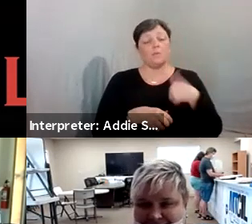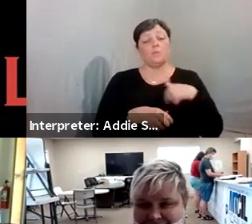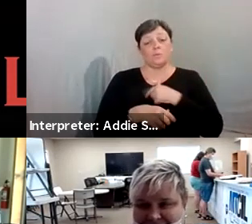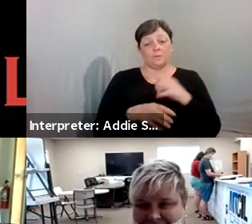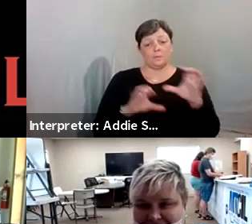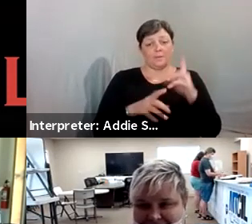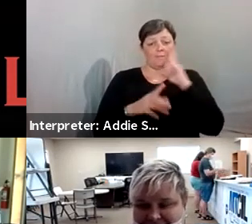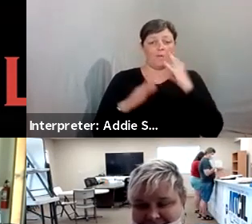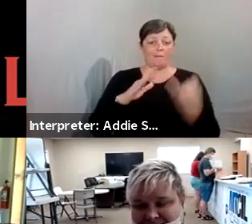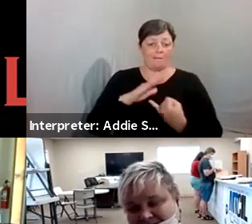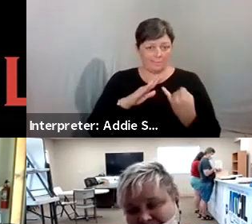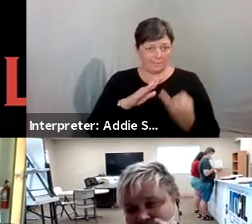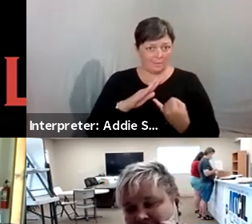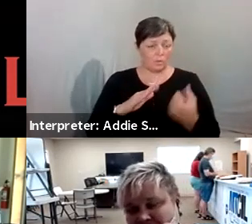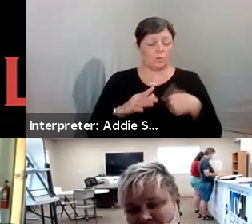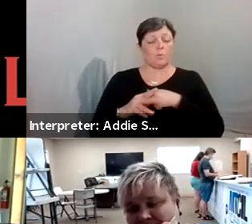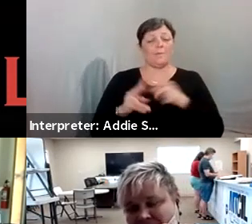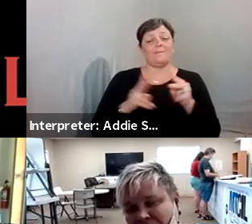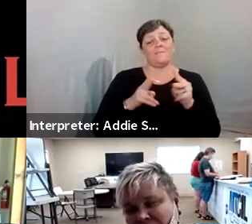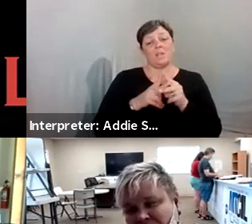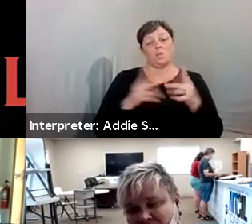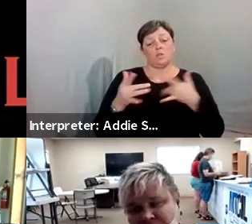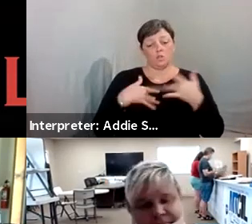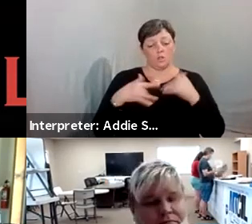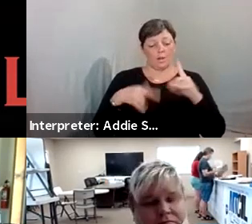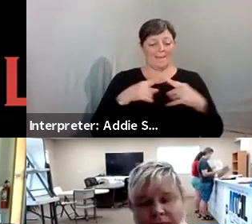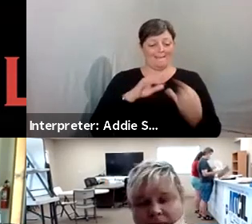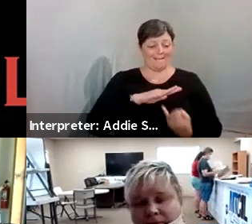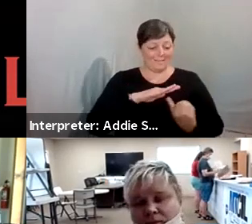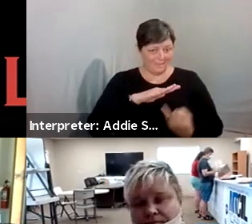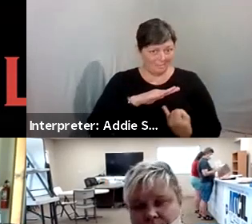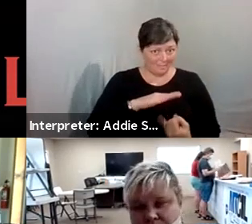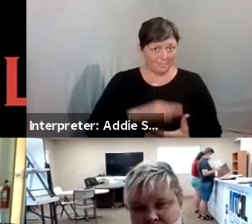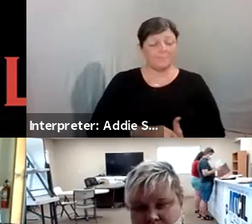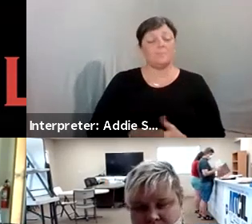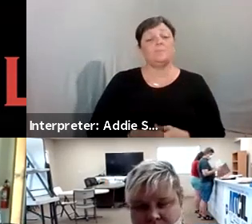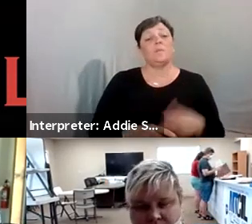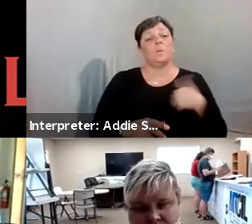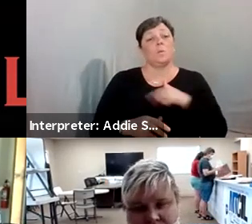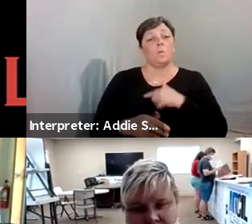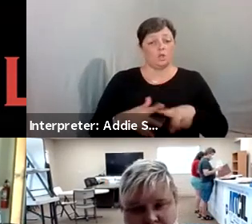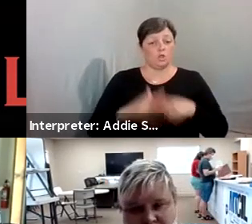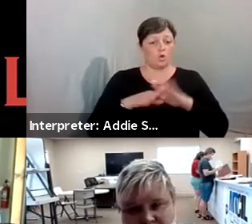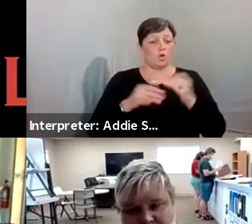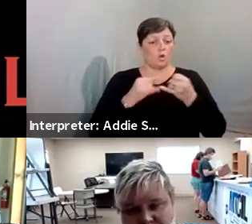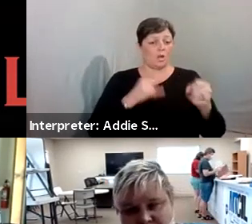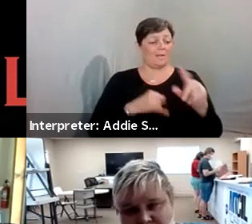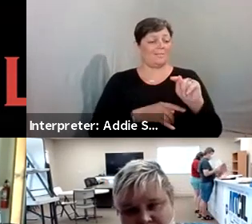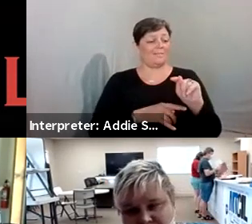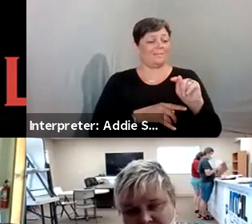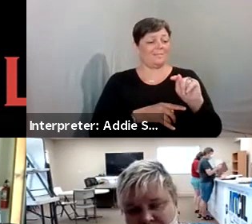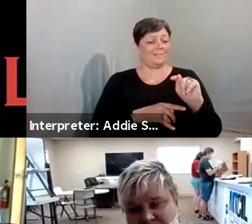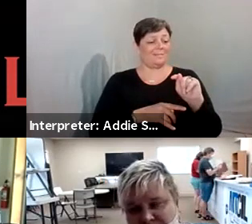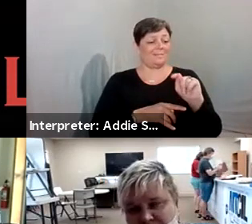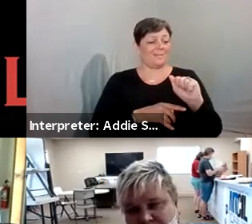for isolation, we were very concerned about isolation, and we started online Tai Chi classes,